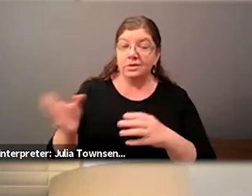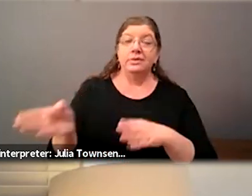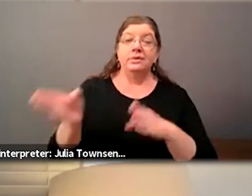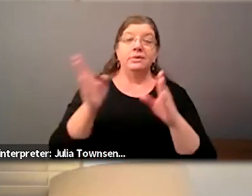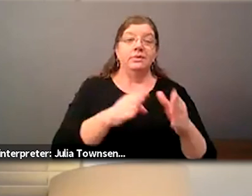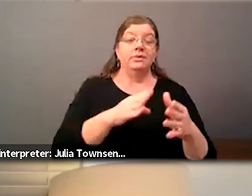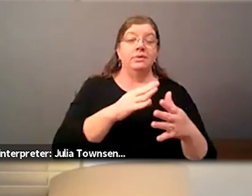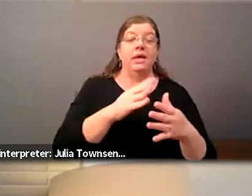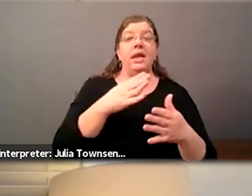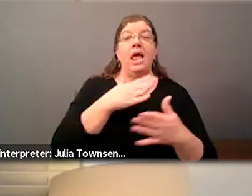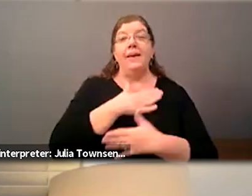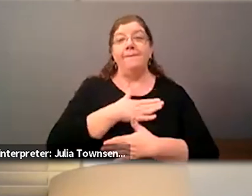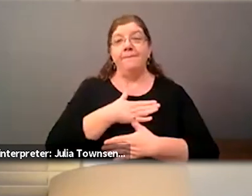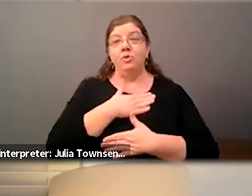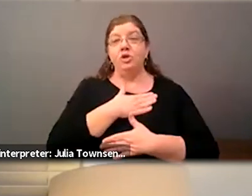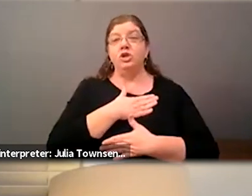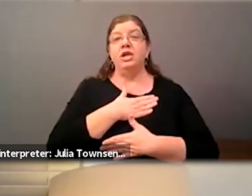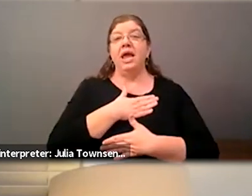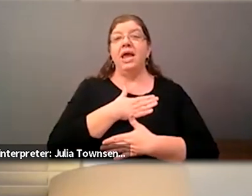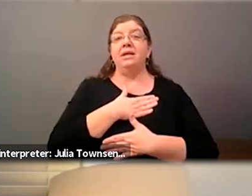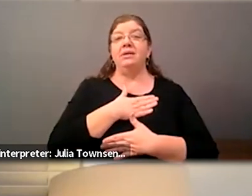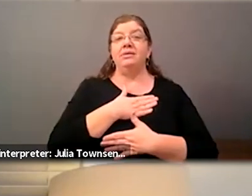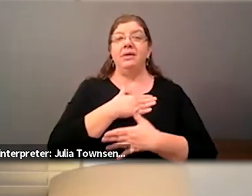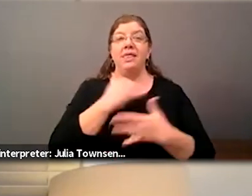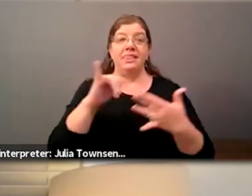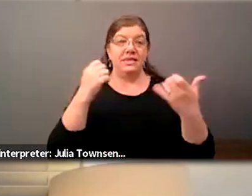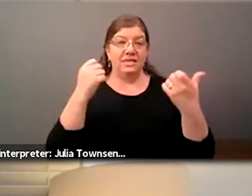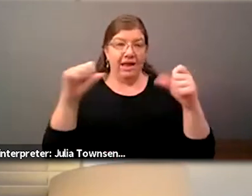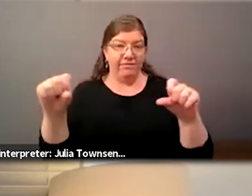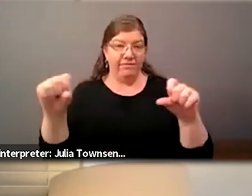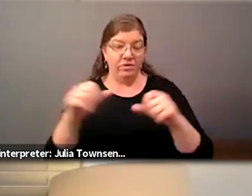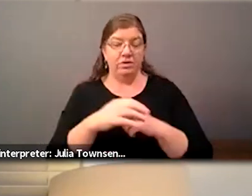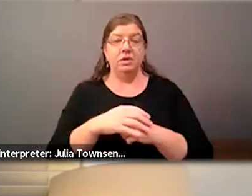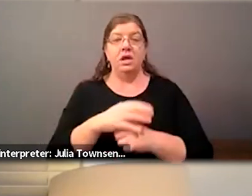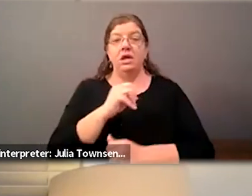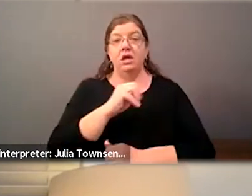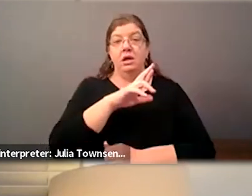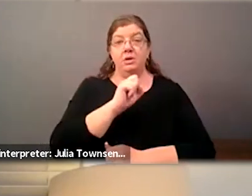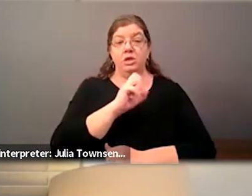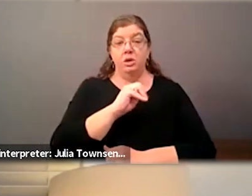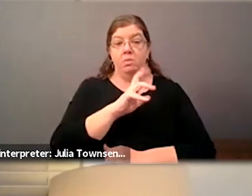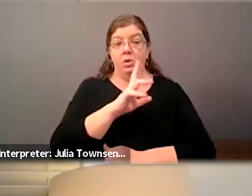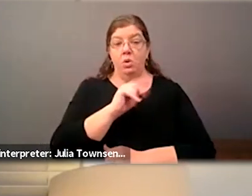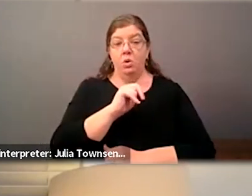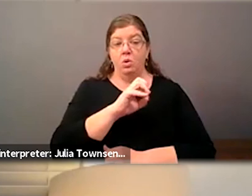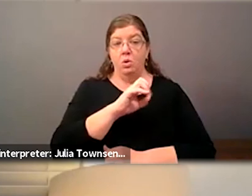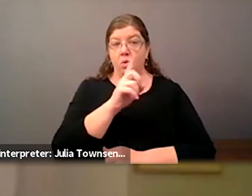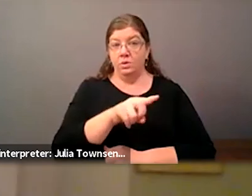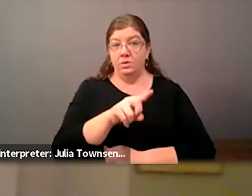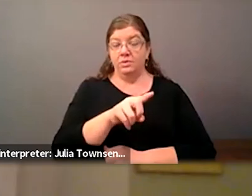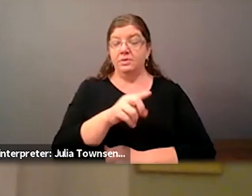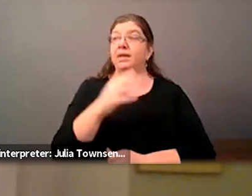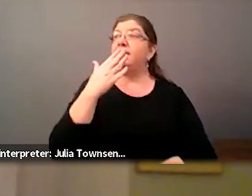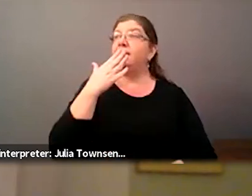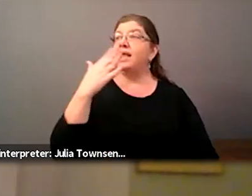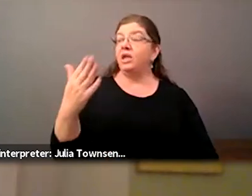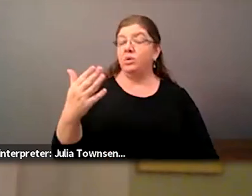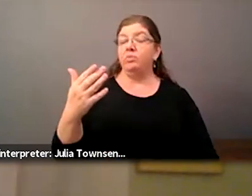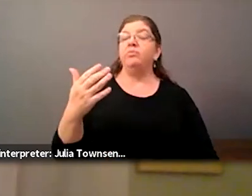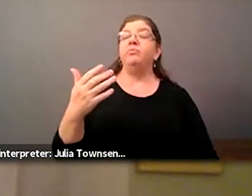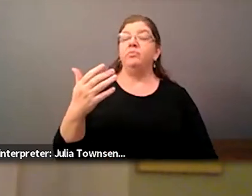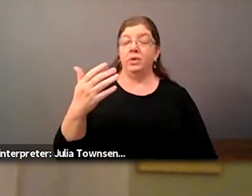uh i appreciate this this effort ms munoz please thank you um thank